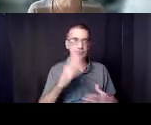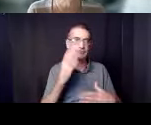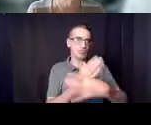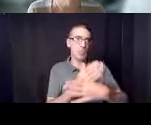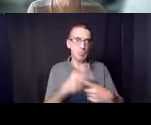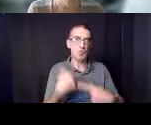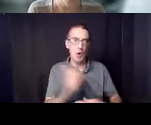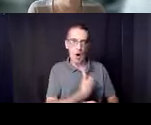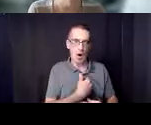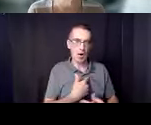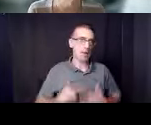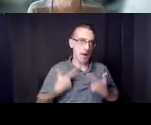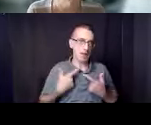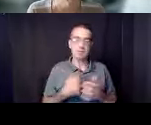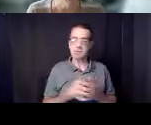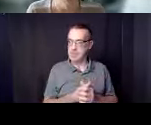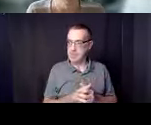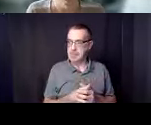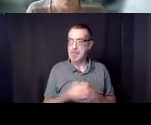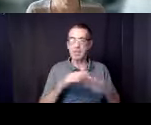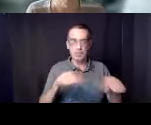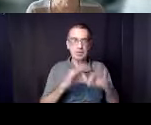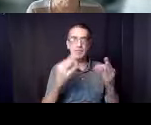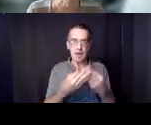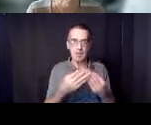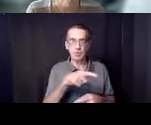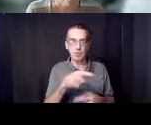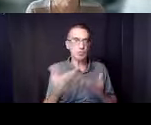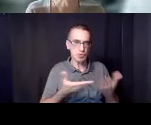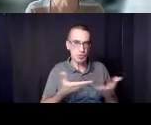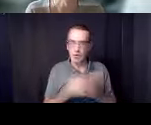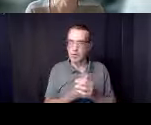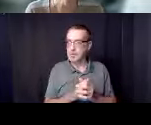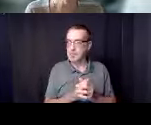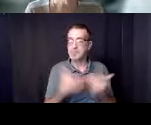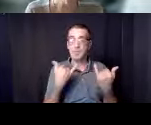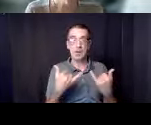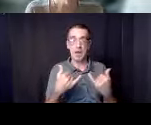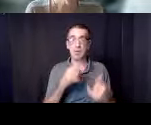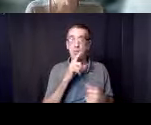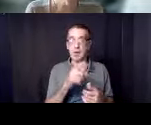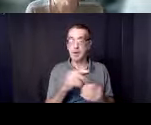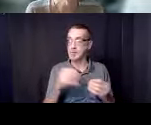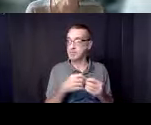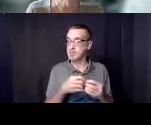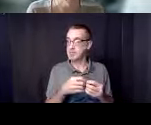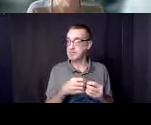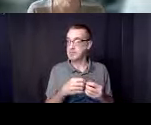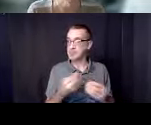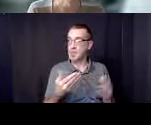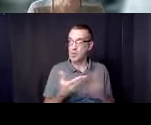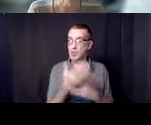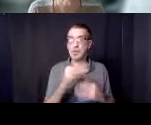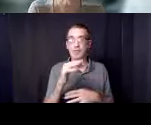to our lives and the children and families that you all serve. Today really will come through the frame